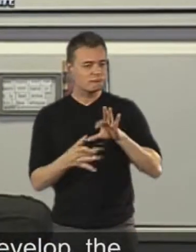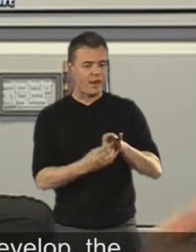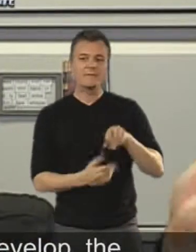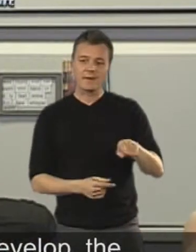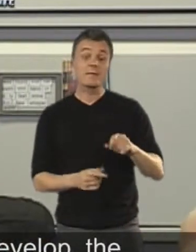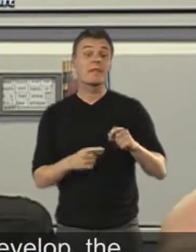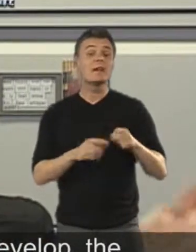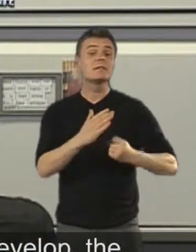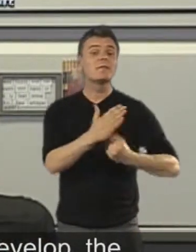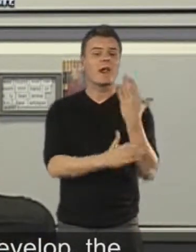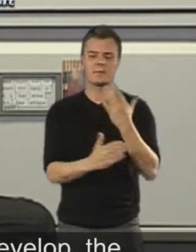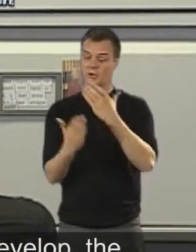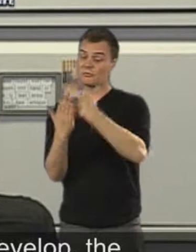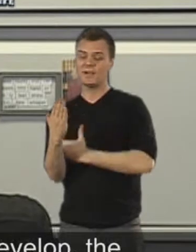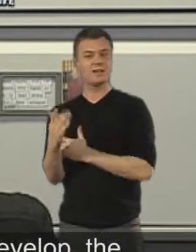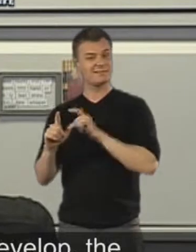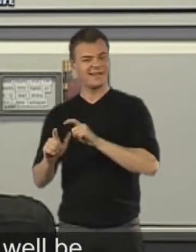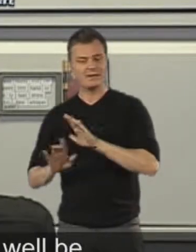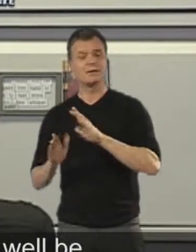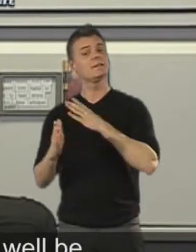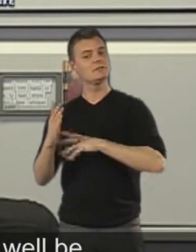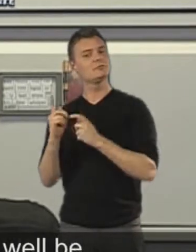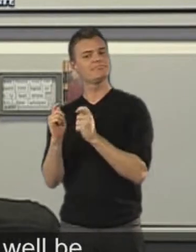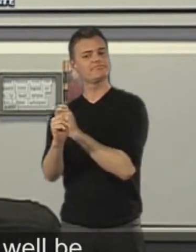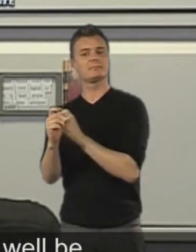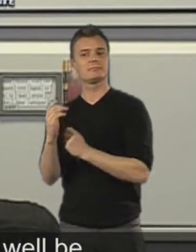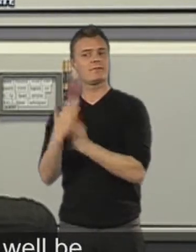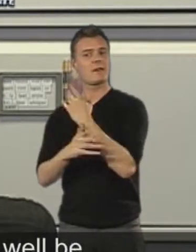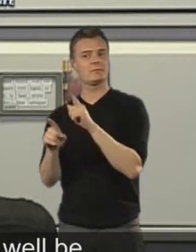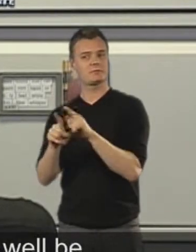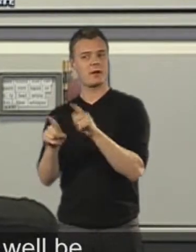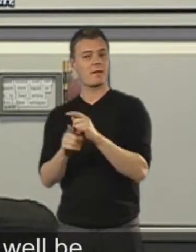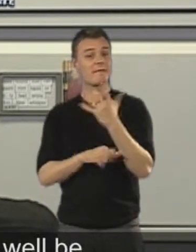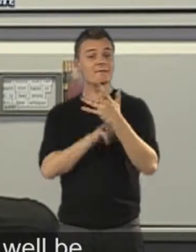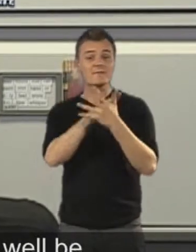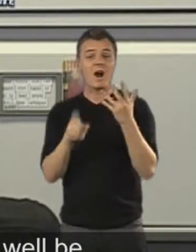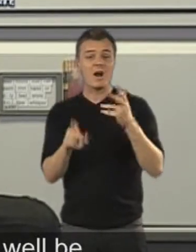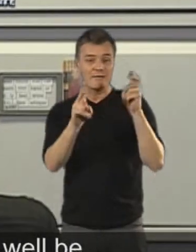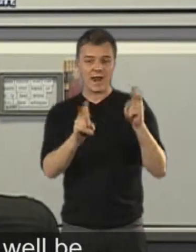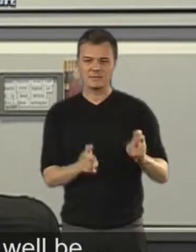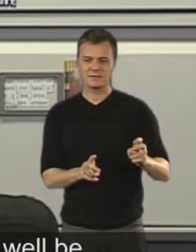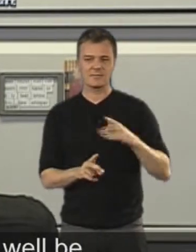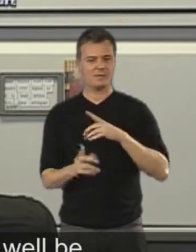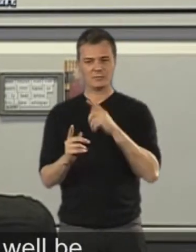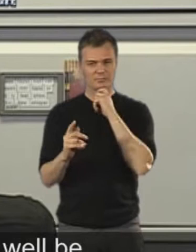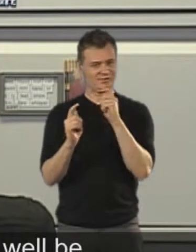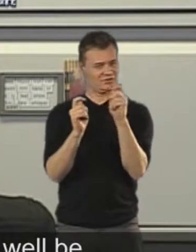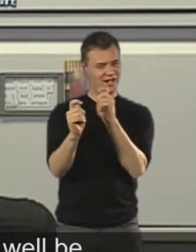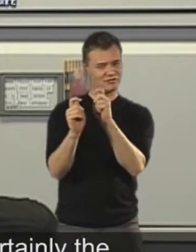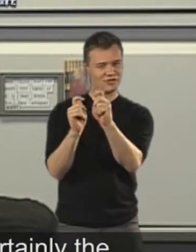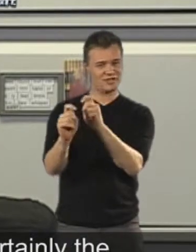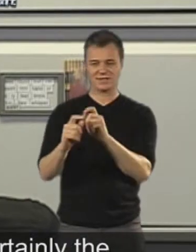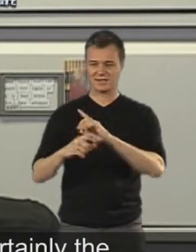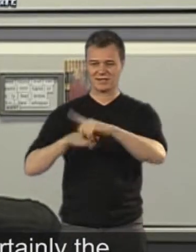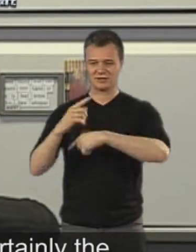the curriculum needs to develop as well. So I know with these 5 elements, they may well be changing over the next year or